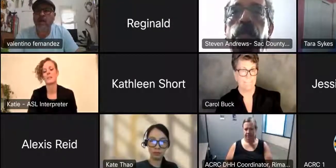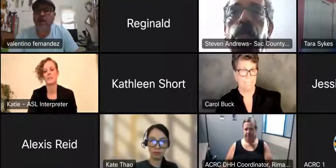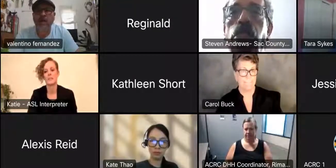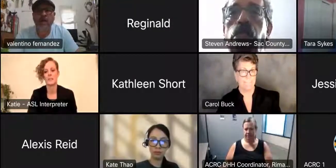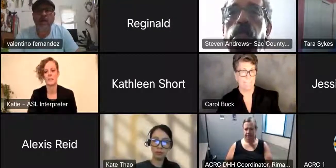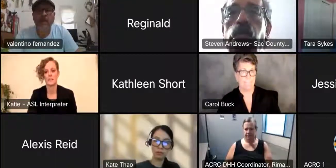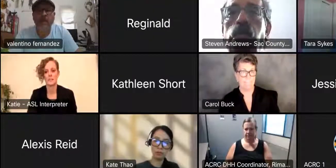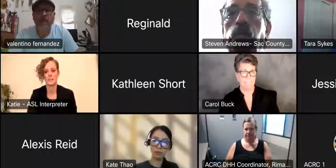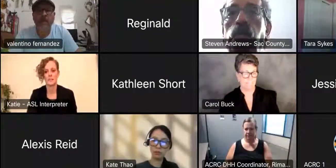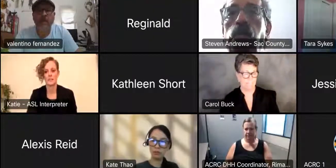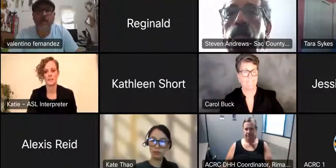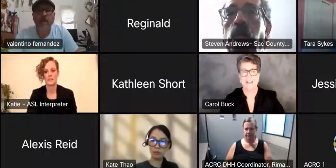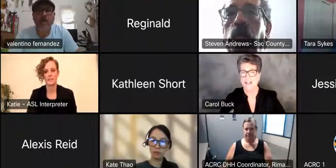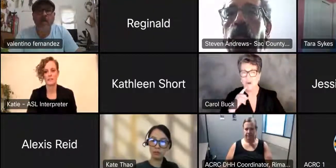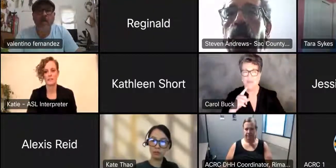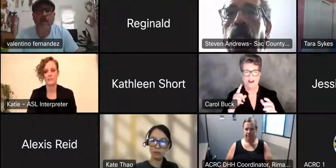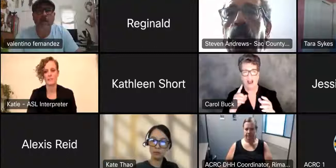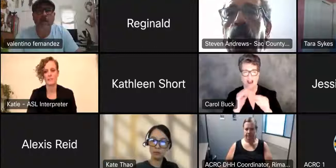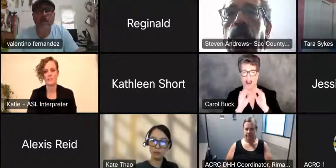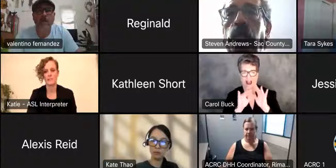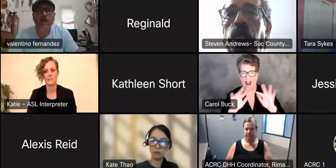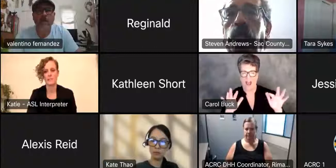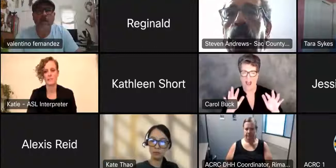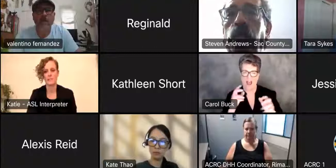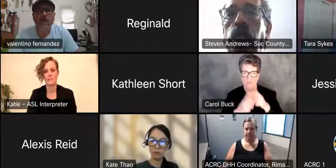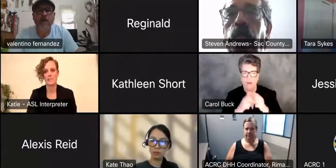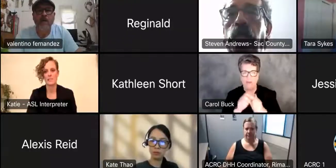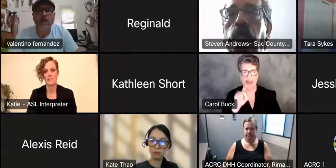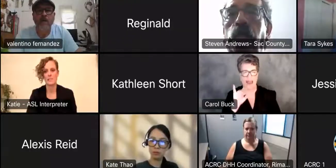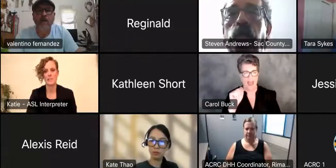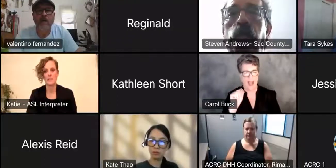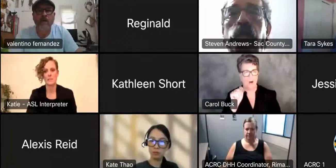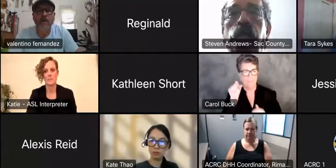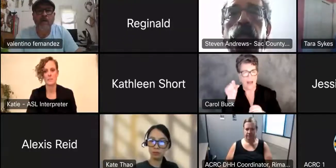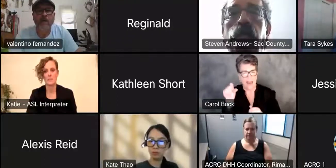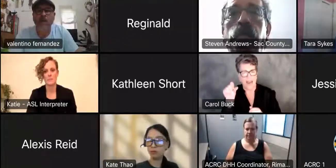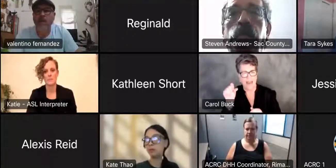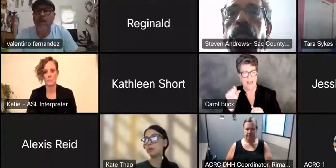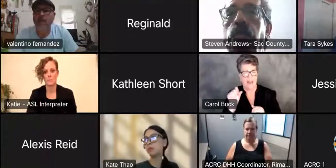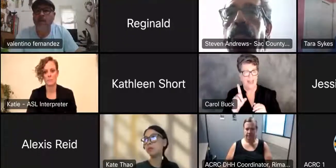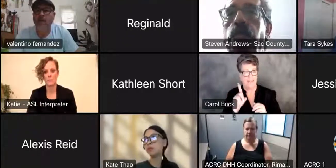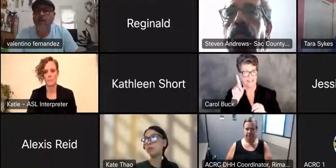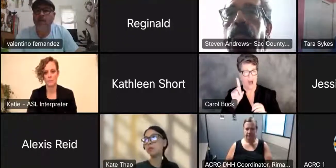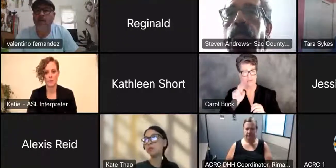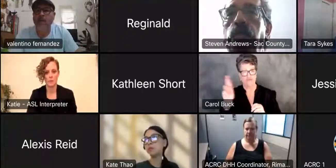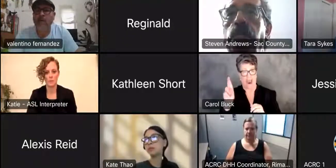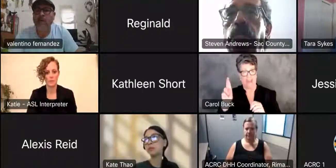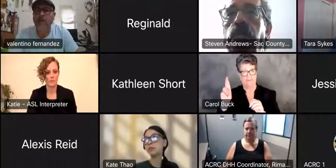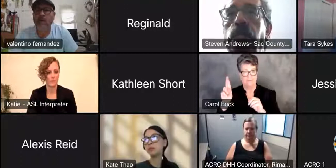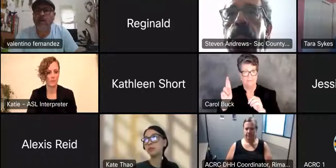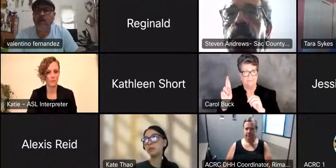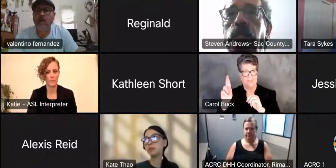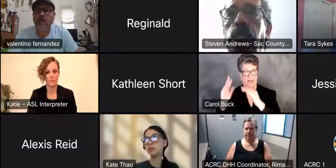the layout button. This is Kelsey Rainey, CSS Right. Specialist. There's a layout button in that top right corner, and then there's a